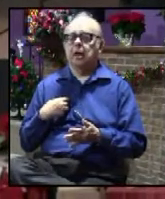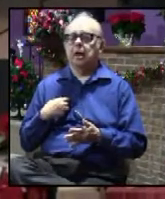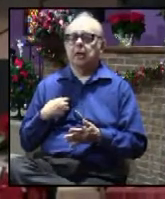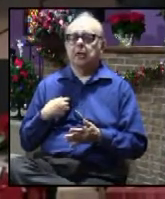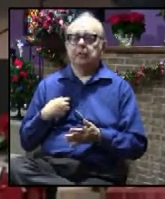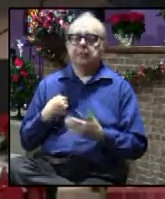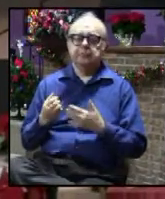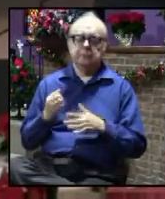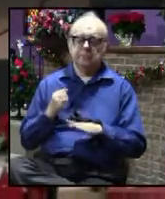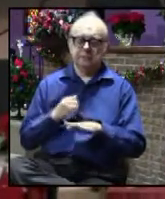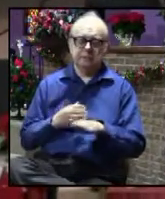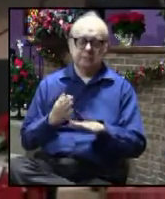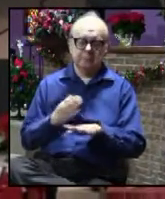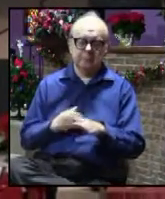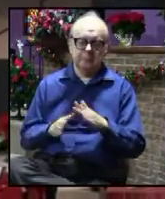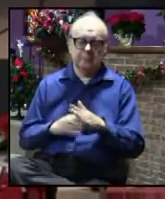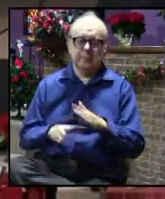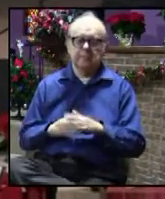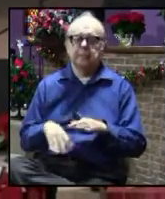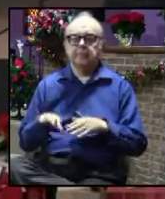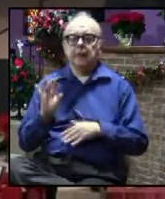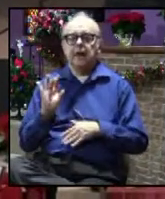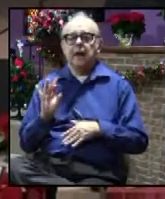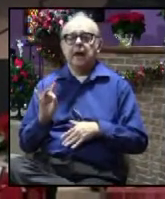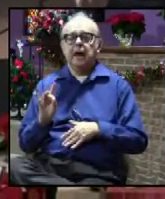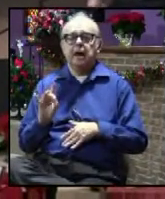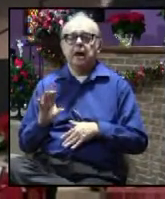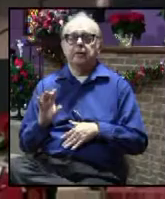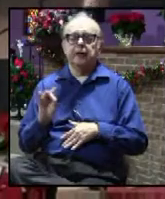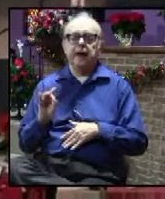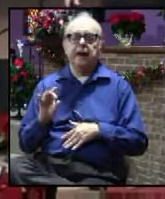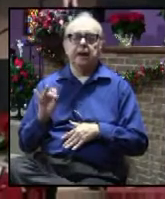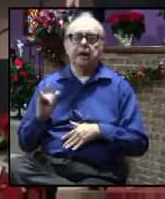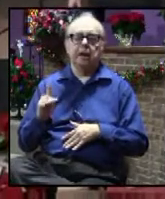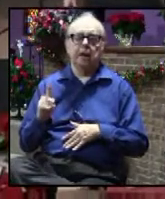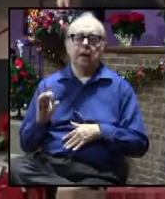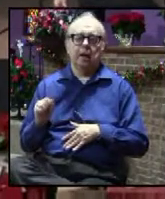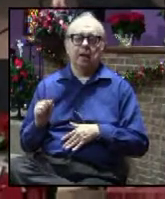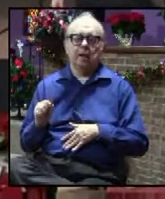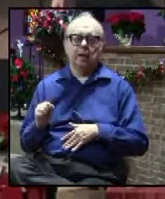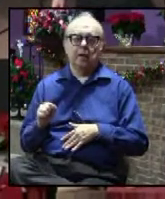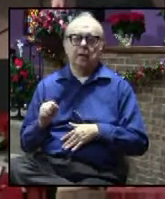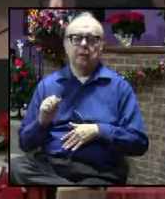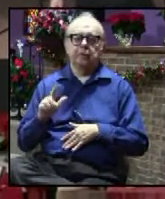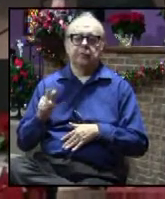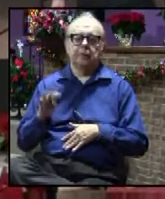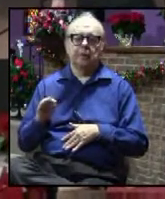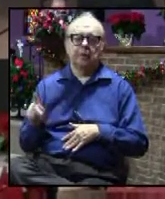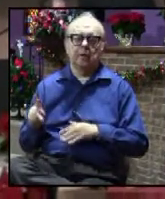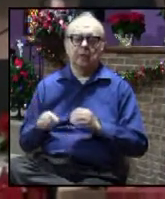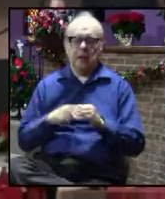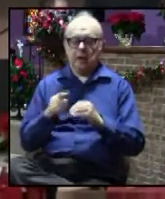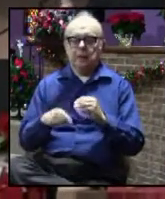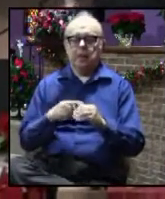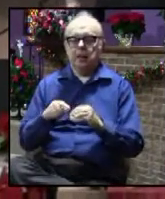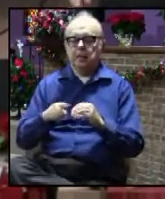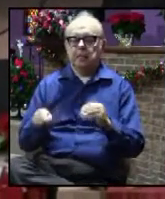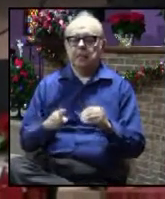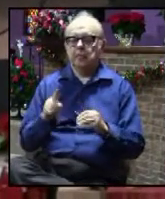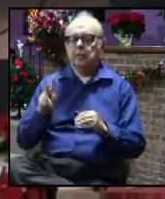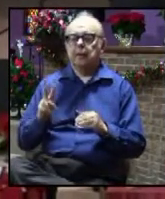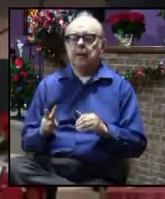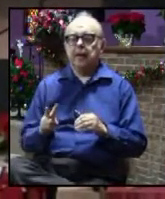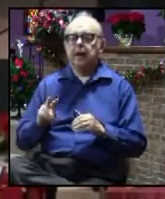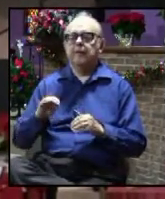could basically run 880 yards, okay? Basically 2 laps around about a half a mile. I could run